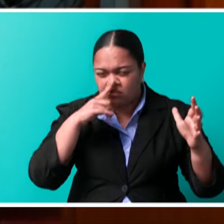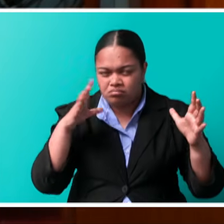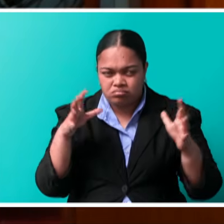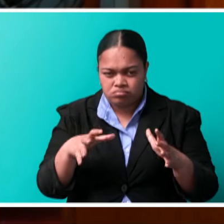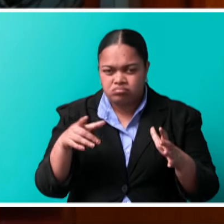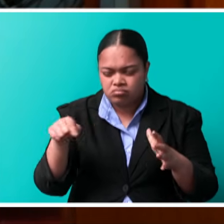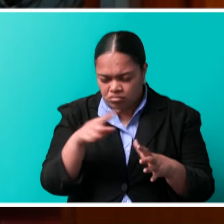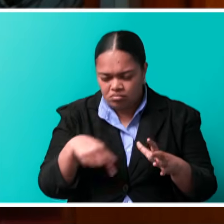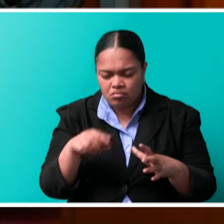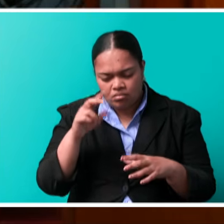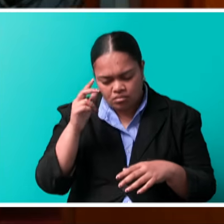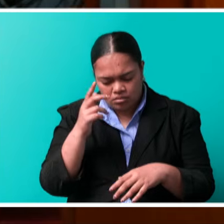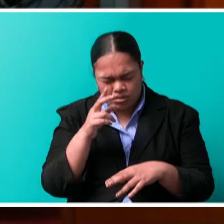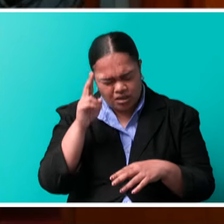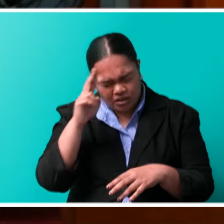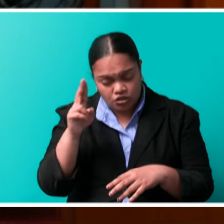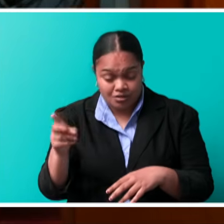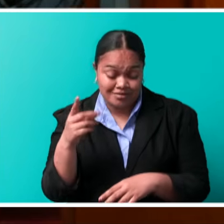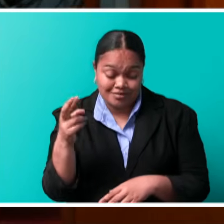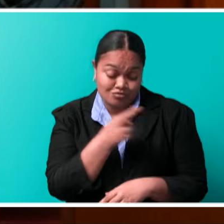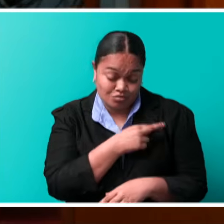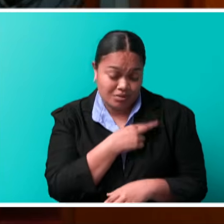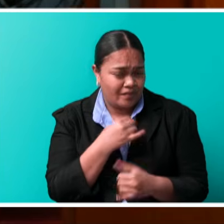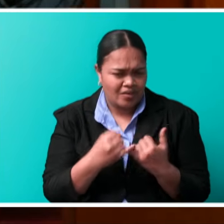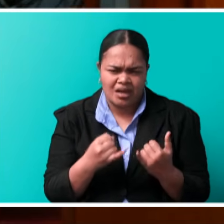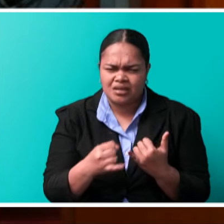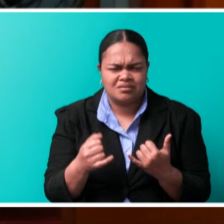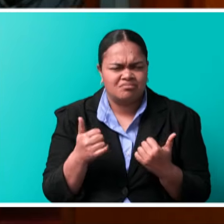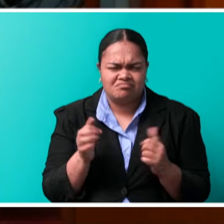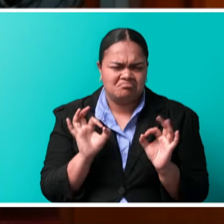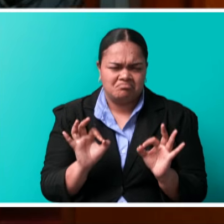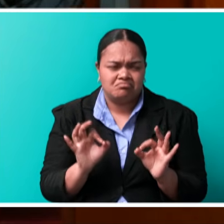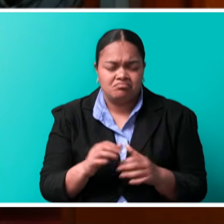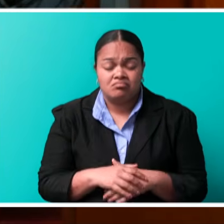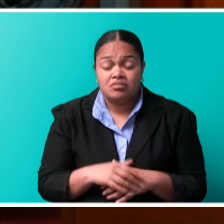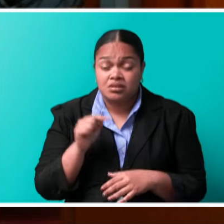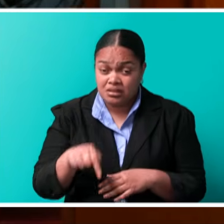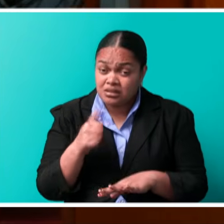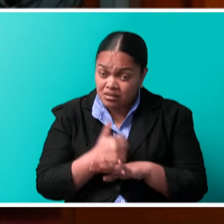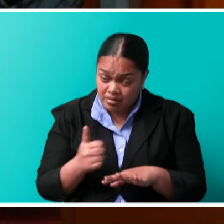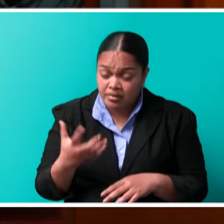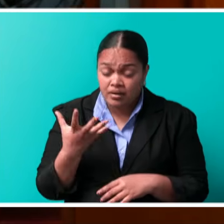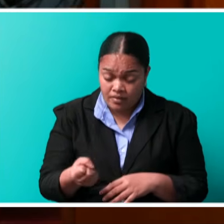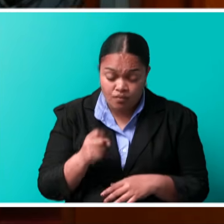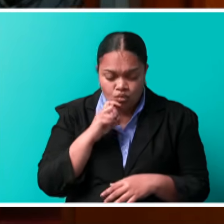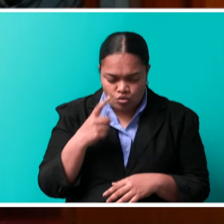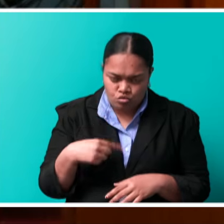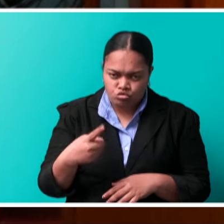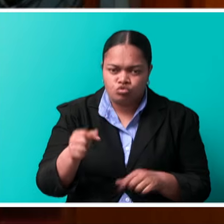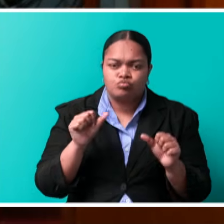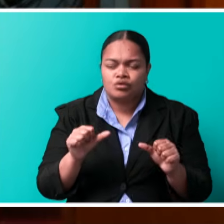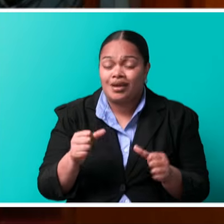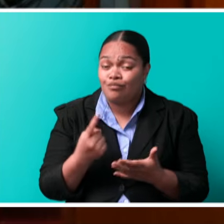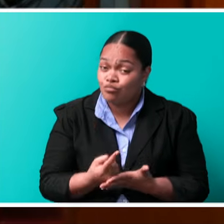nation. That is democracy. This coalition has and will continue to protect and